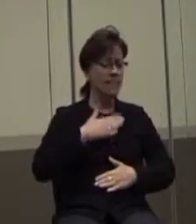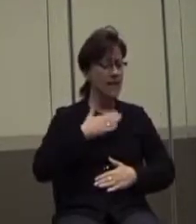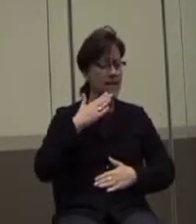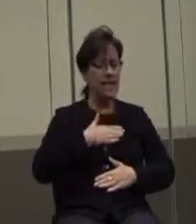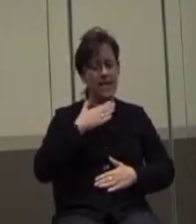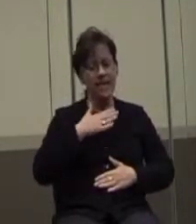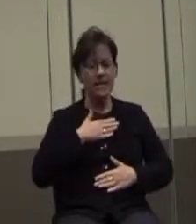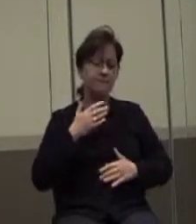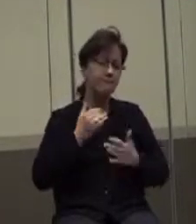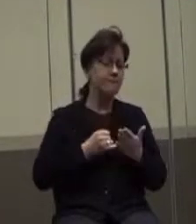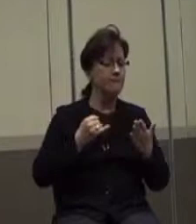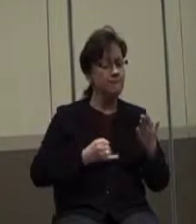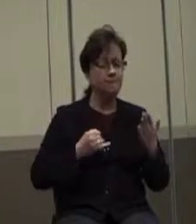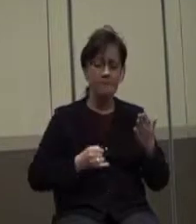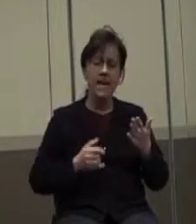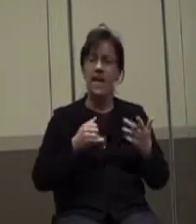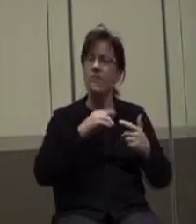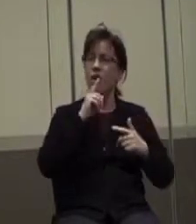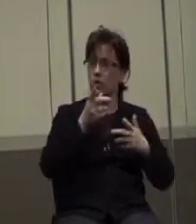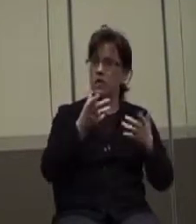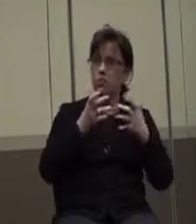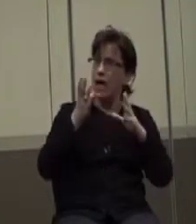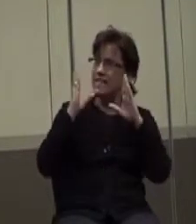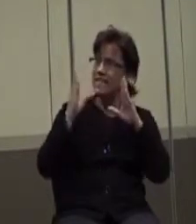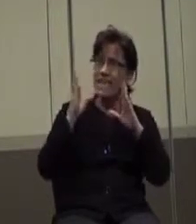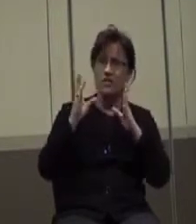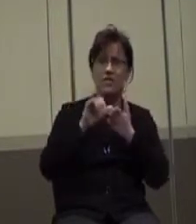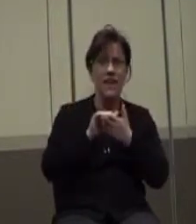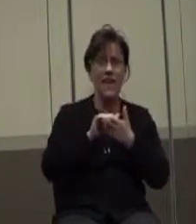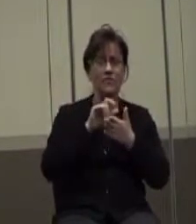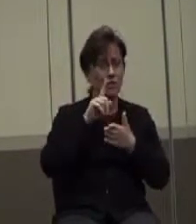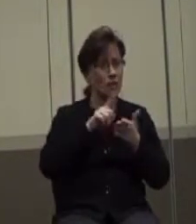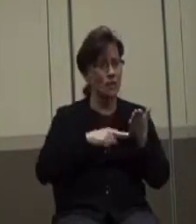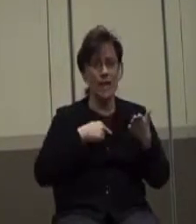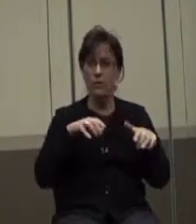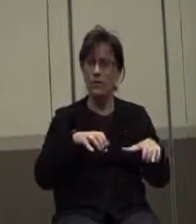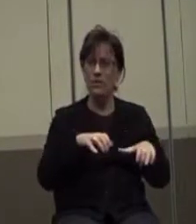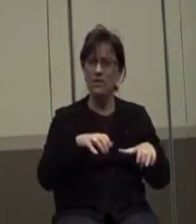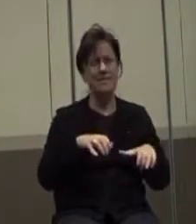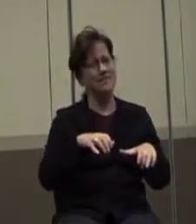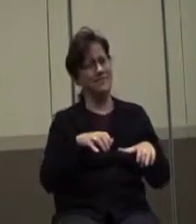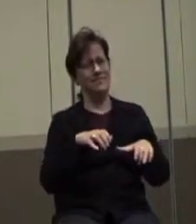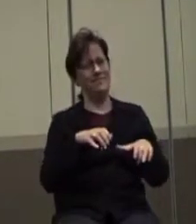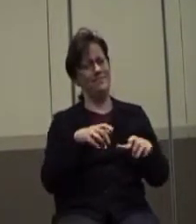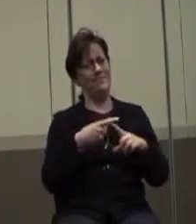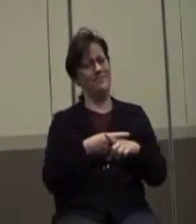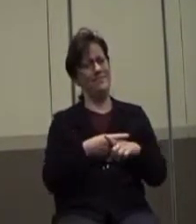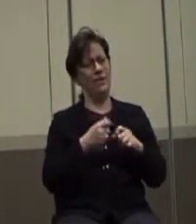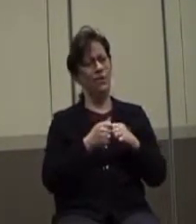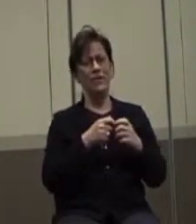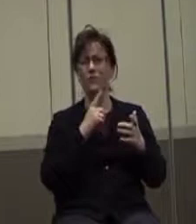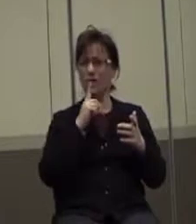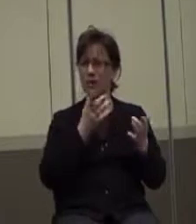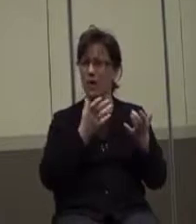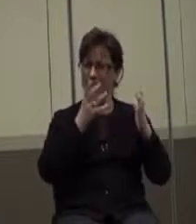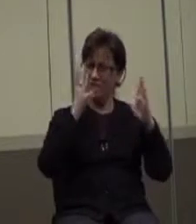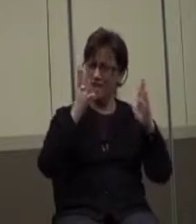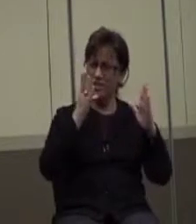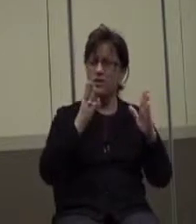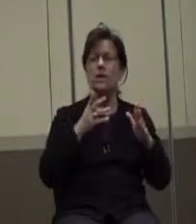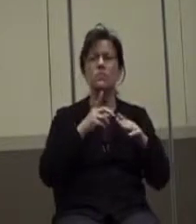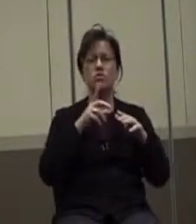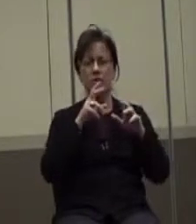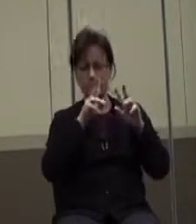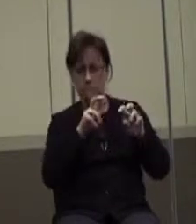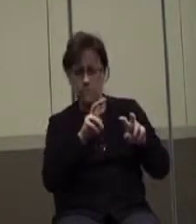Now, if attention were truly what I was after, is that likely? So that might begin to argue a little against attention. Now, you may have to perturb the thing a little bit